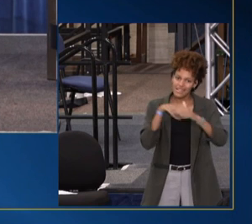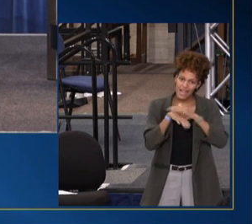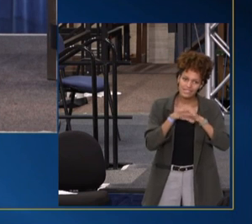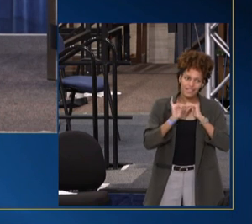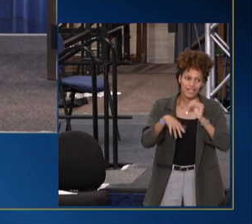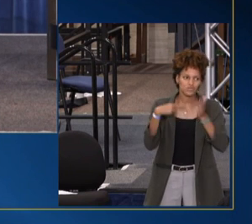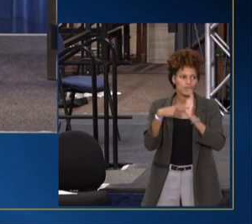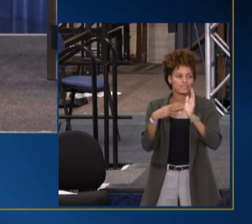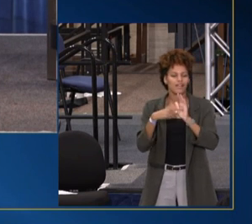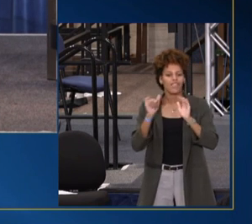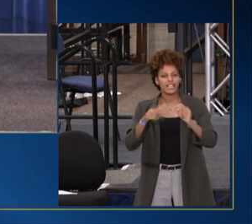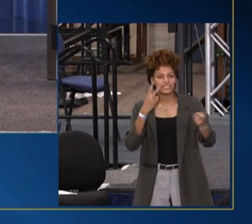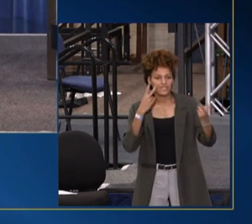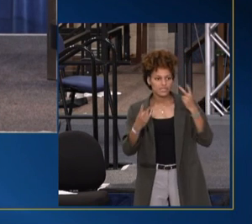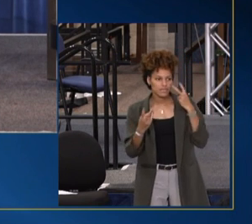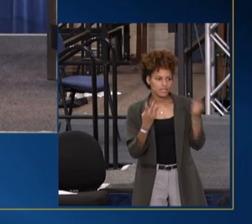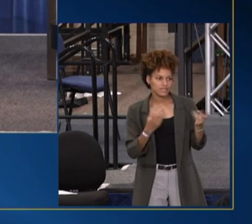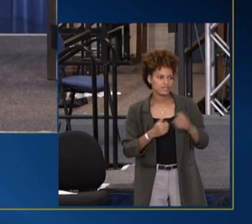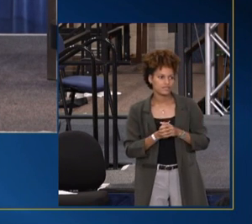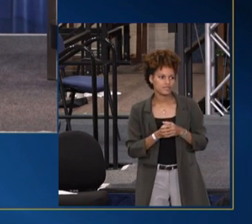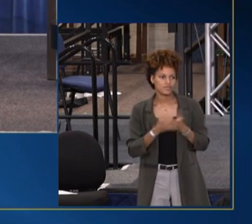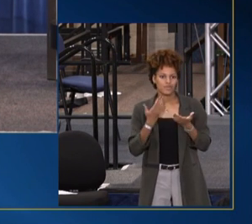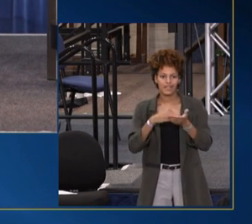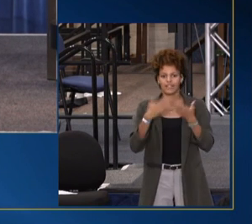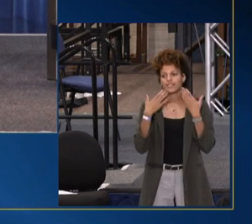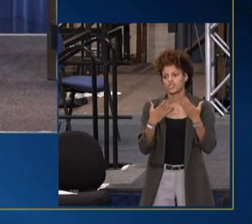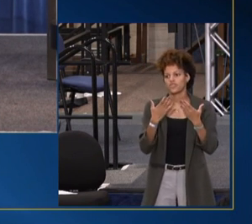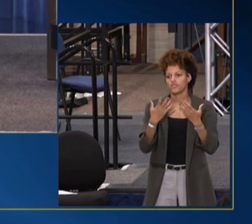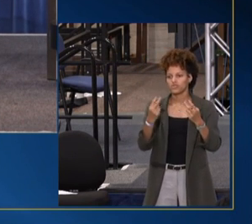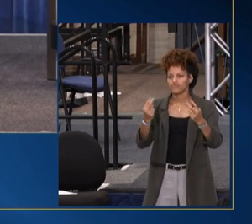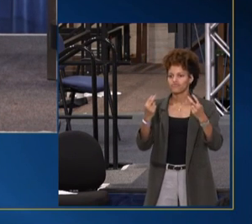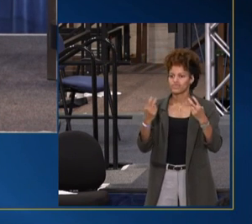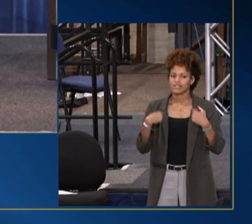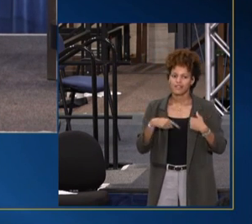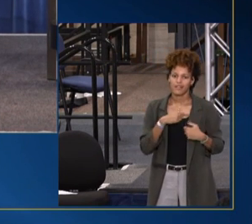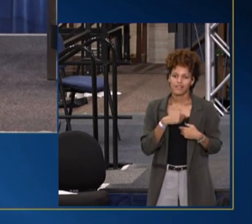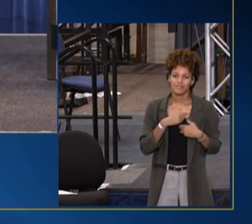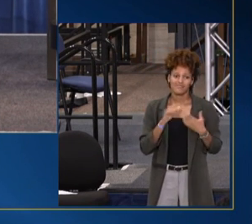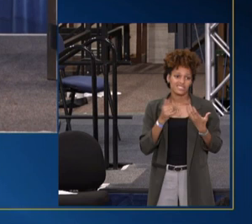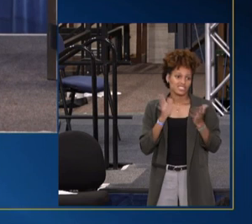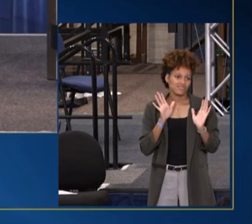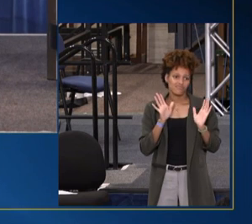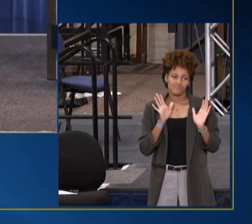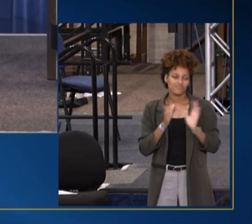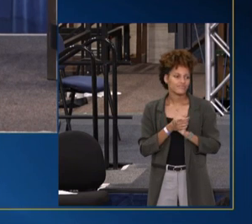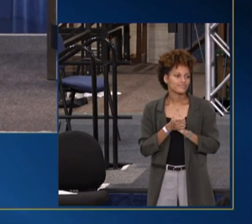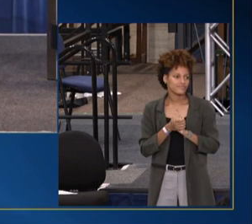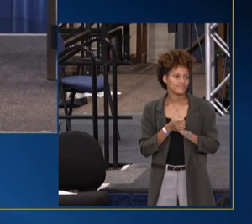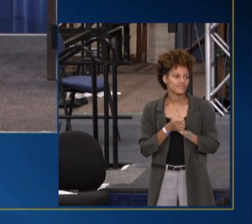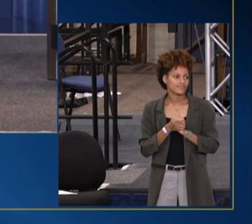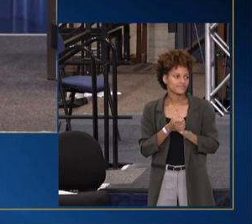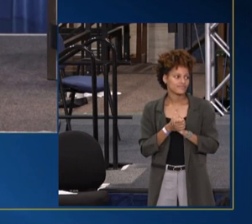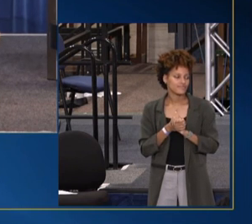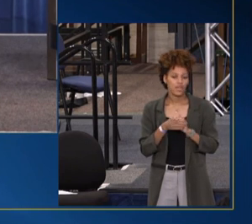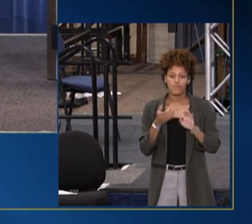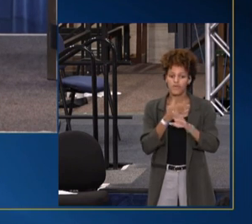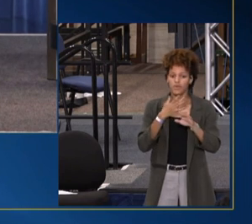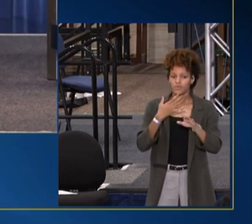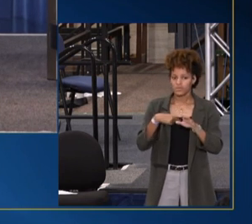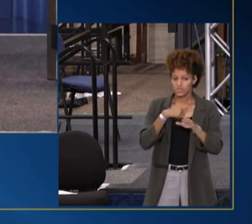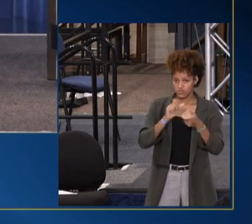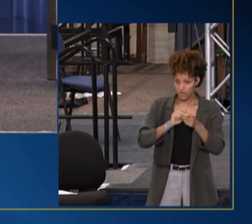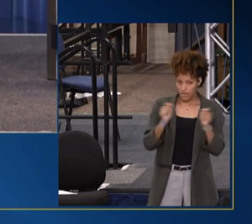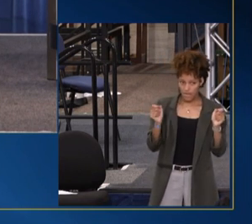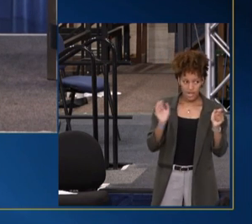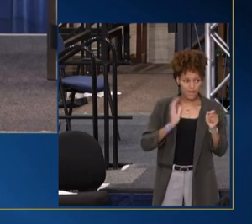representation, that's visibility. So thank you for seeing us. That's what we would ask. So before we wrap up, before